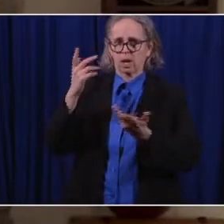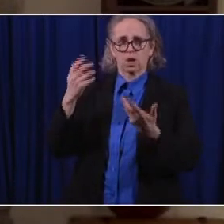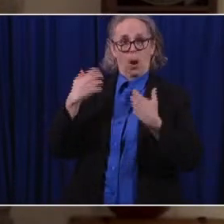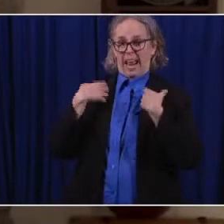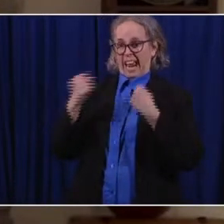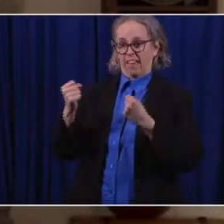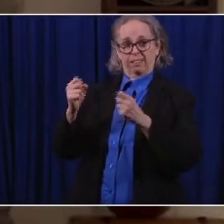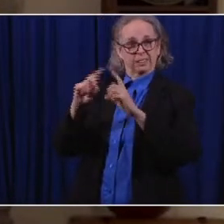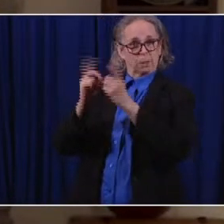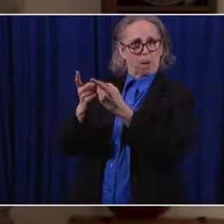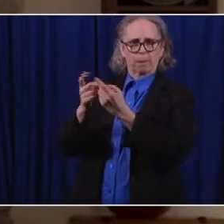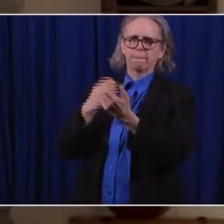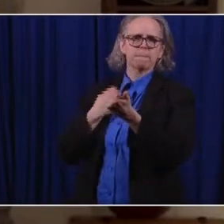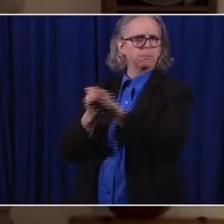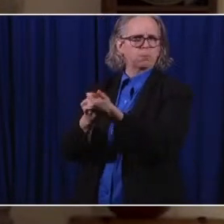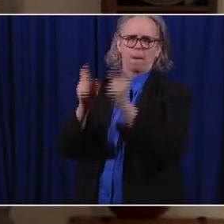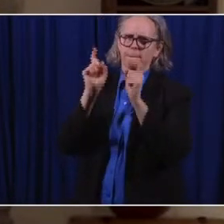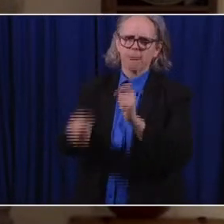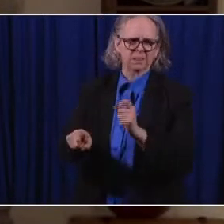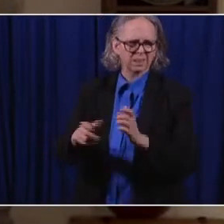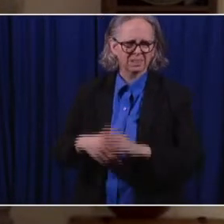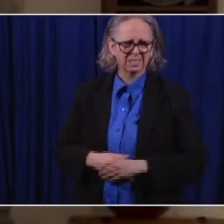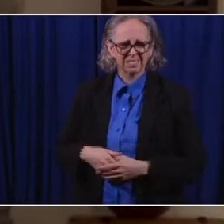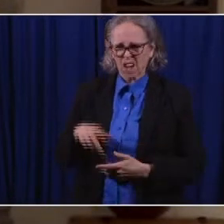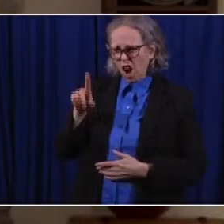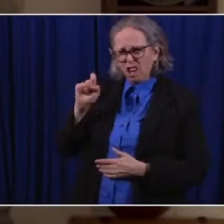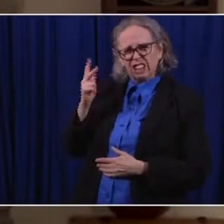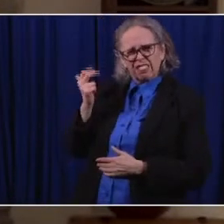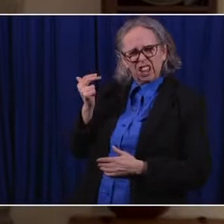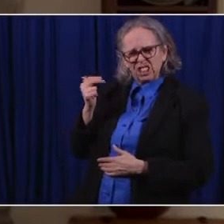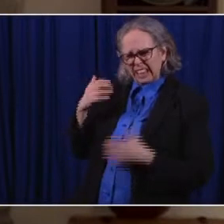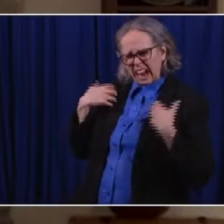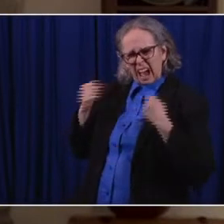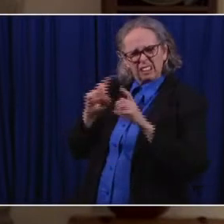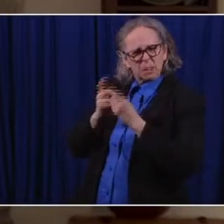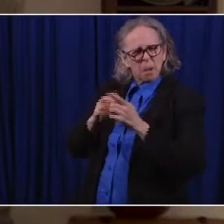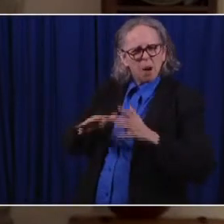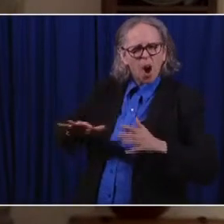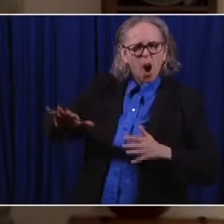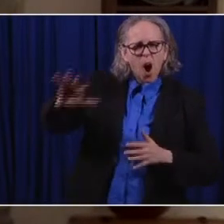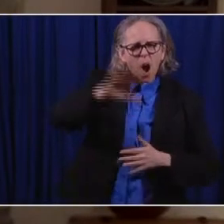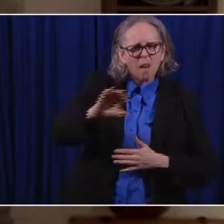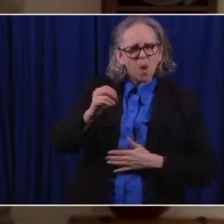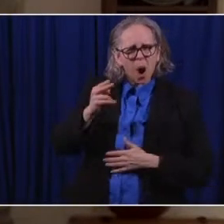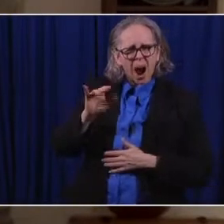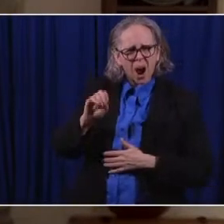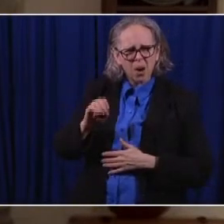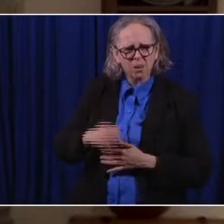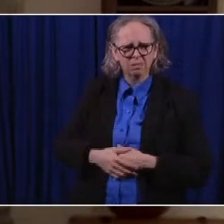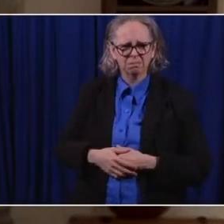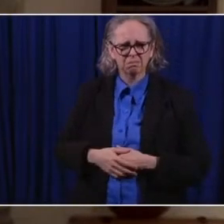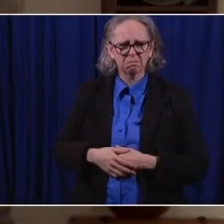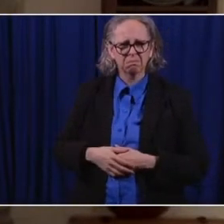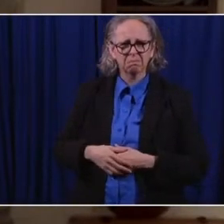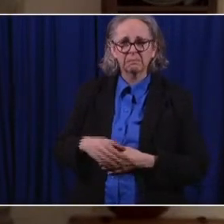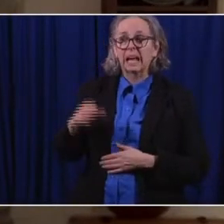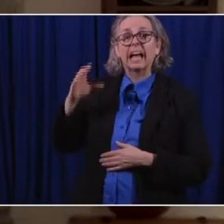the 113 health departments around the state. Some of this we can do with CARES Act dollars. Some of this is going to be